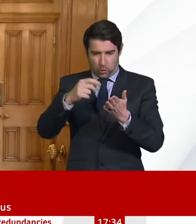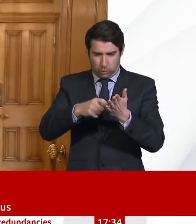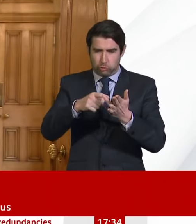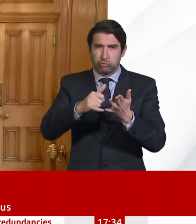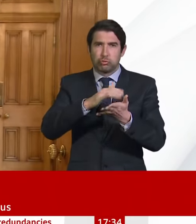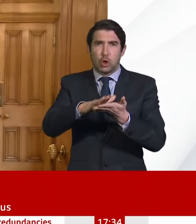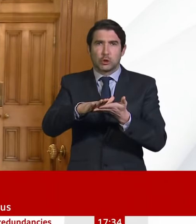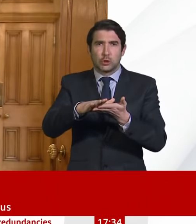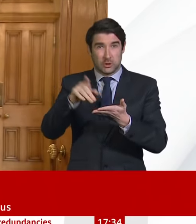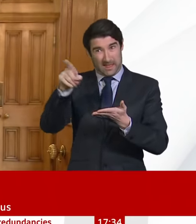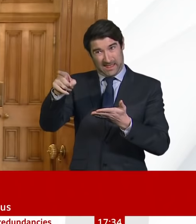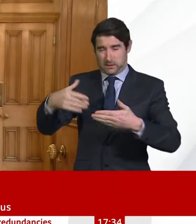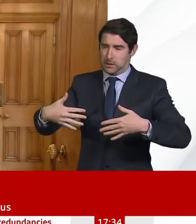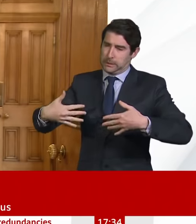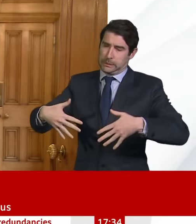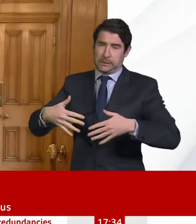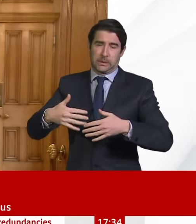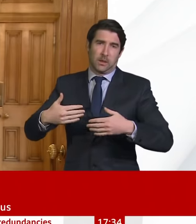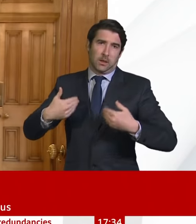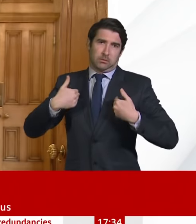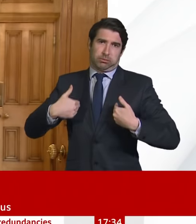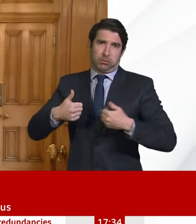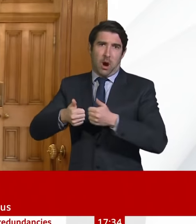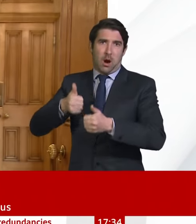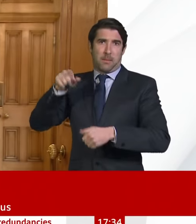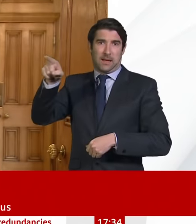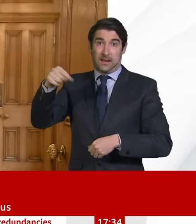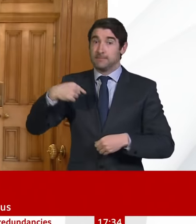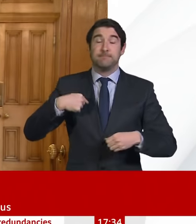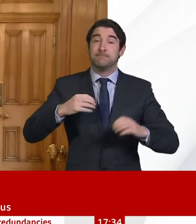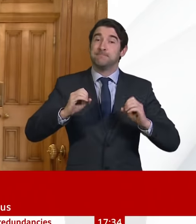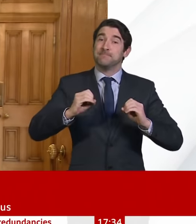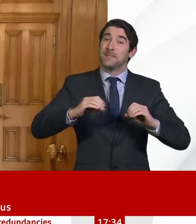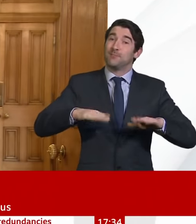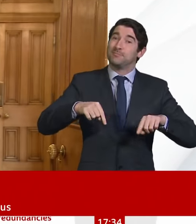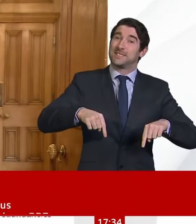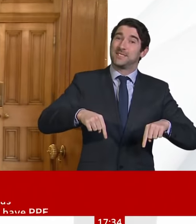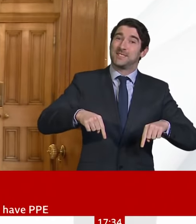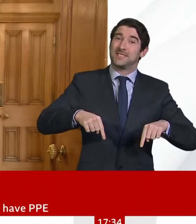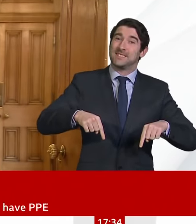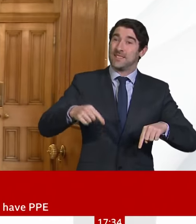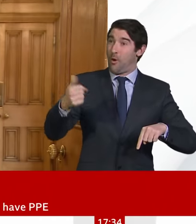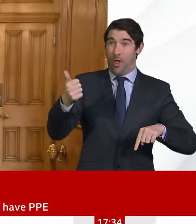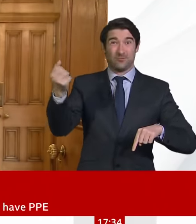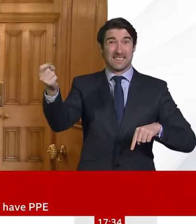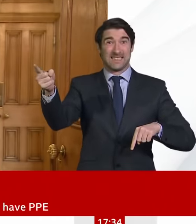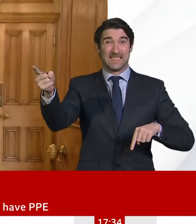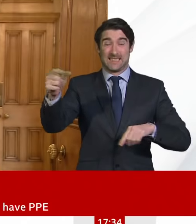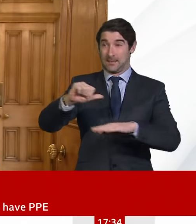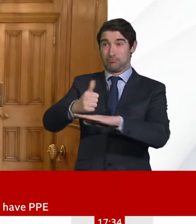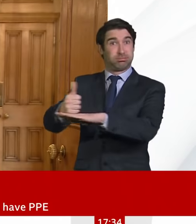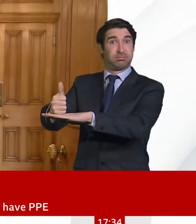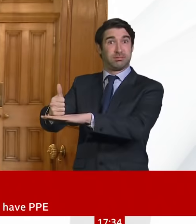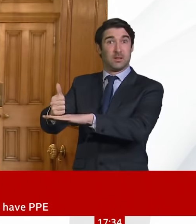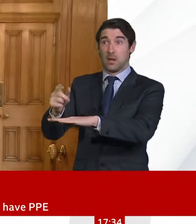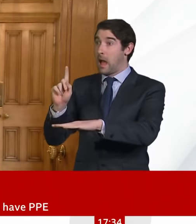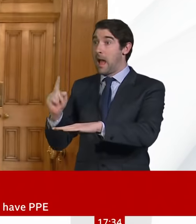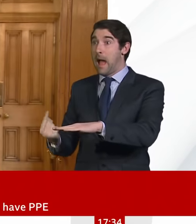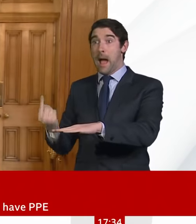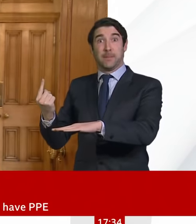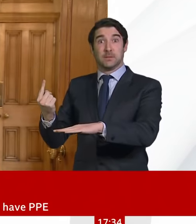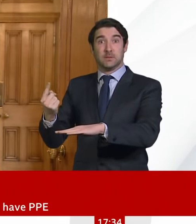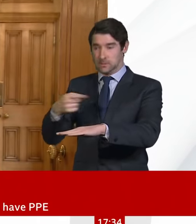world. We have had to build from a lower base. Next, there's the demand for materials. There's